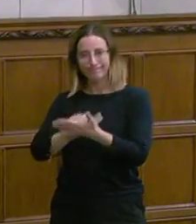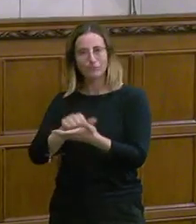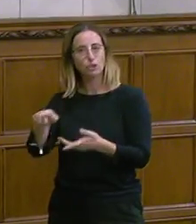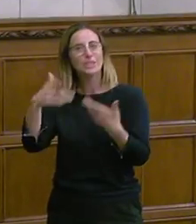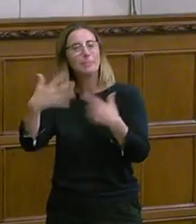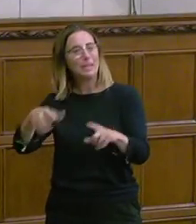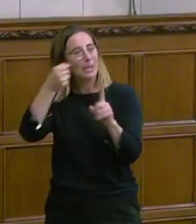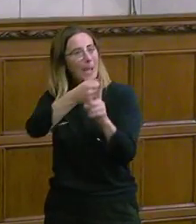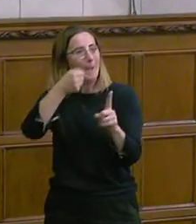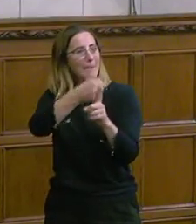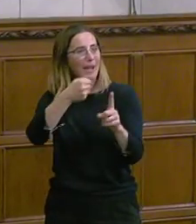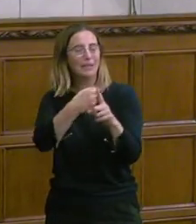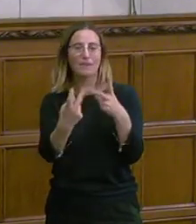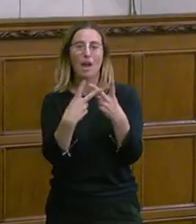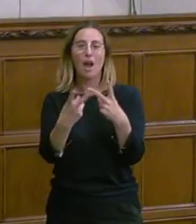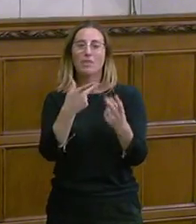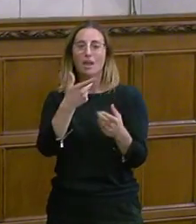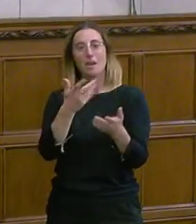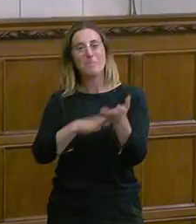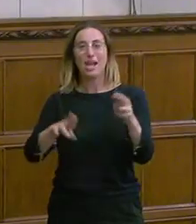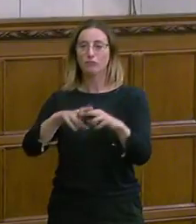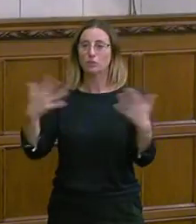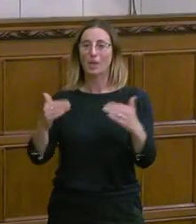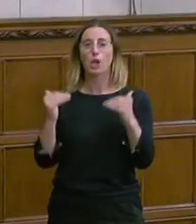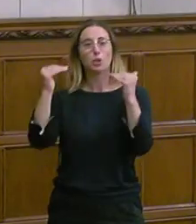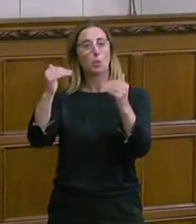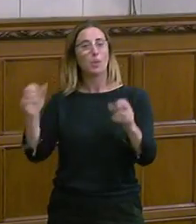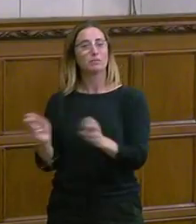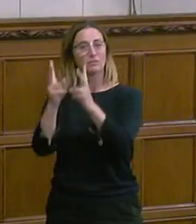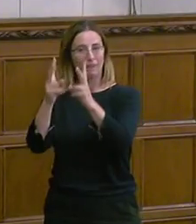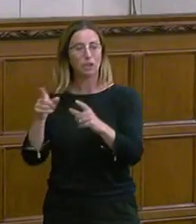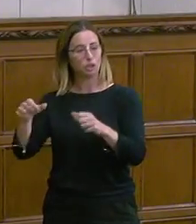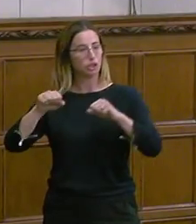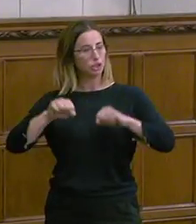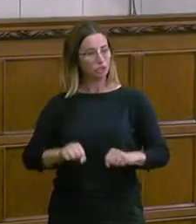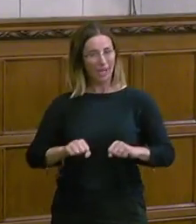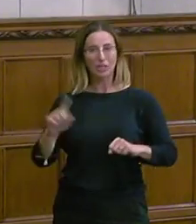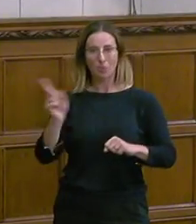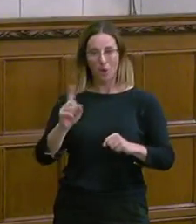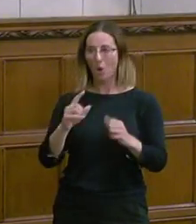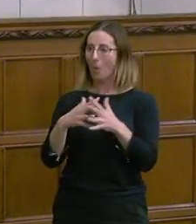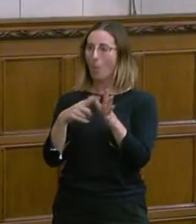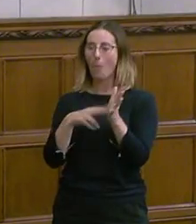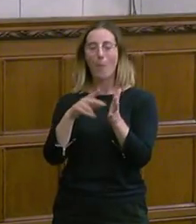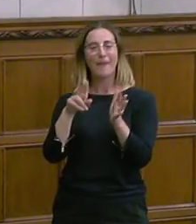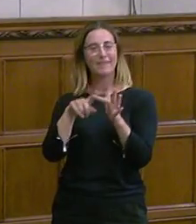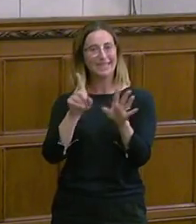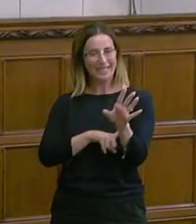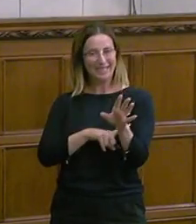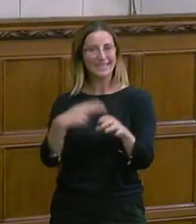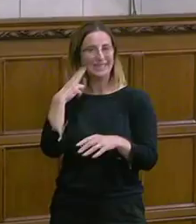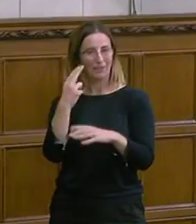of deaf children in North Suffolk. Anne chairs the Waveney Deaf Children's Society and, along with Daniel, has